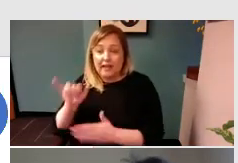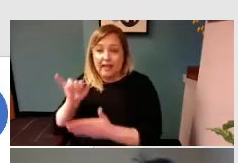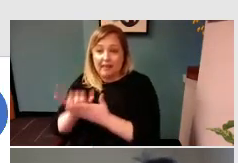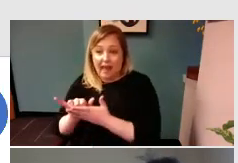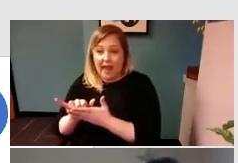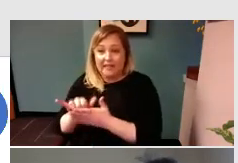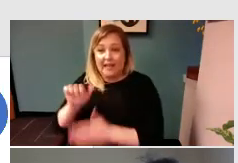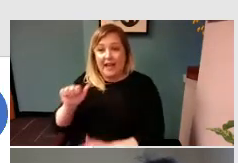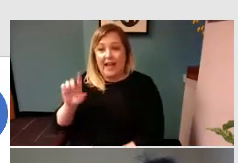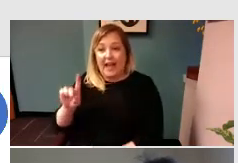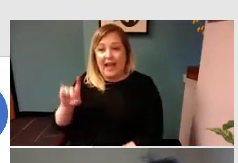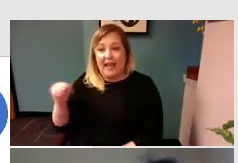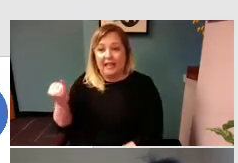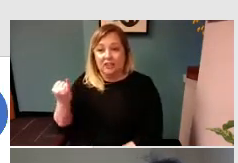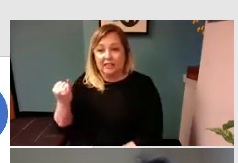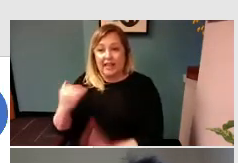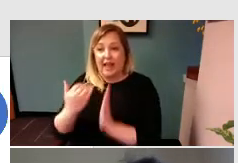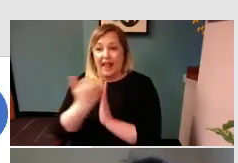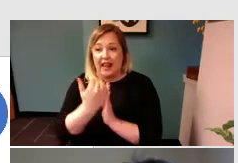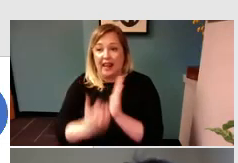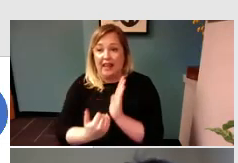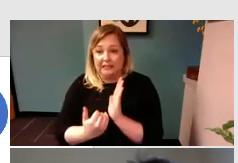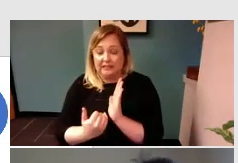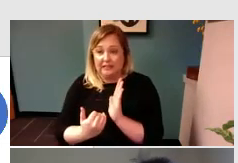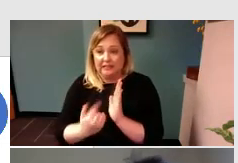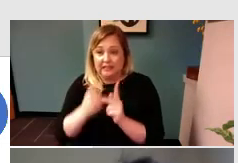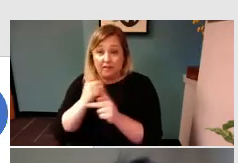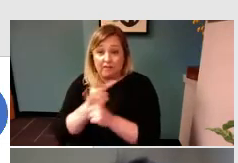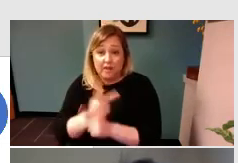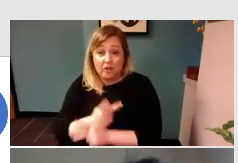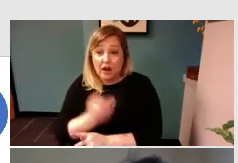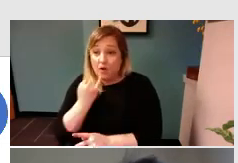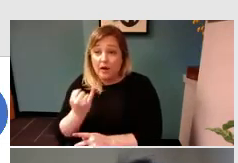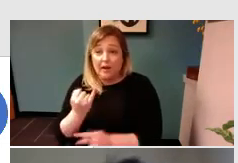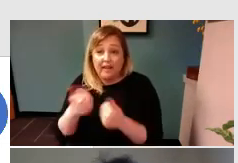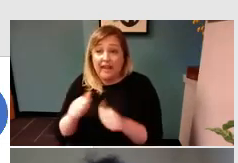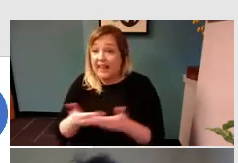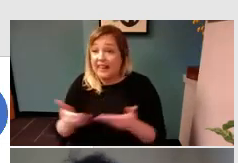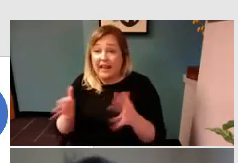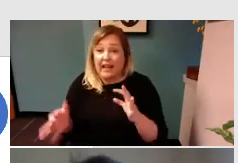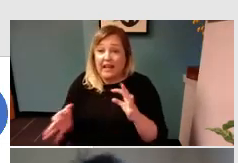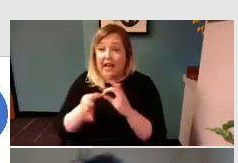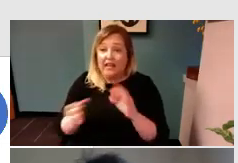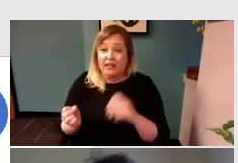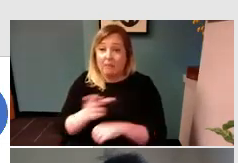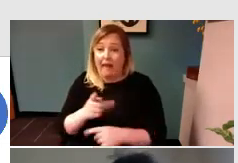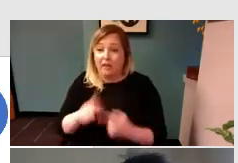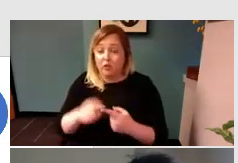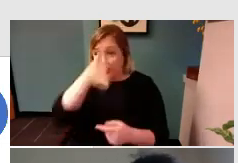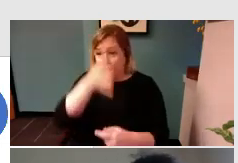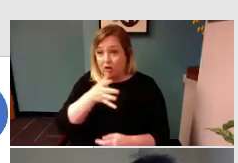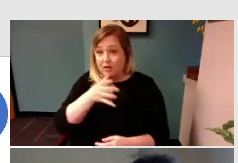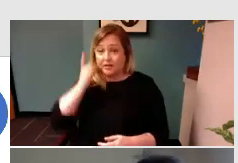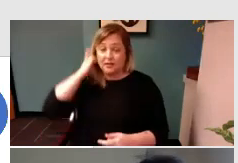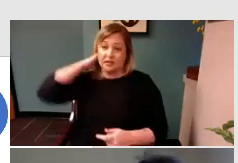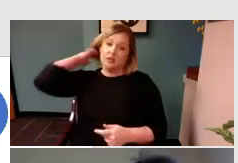the edges and then figure out if anything connects back to a parent. So if we are traversing a particular adjacency list, can someone tell me what is